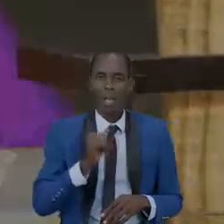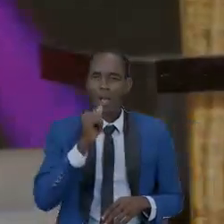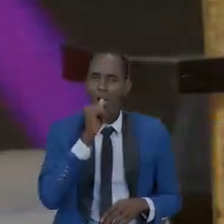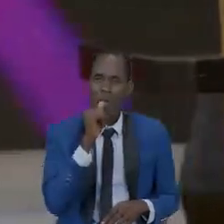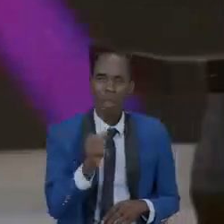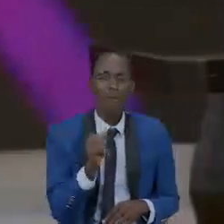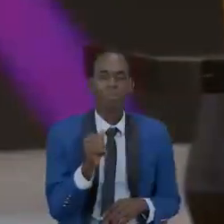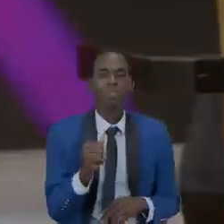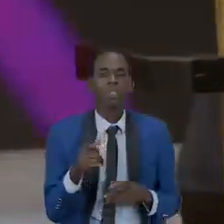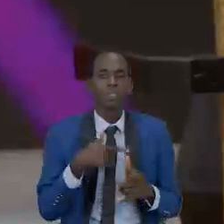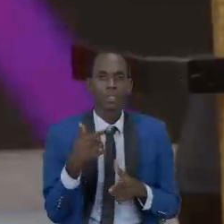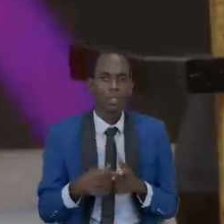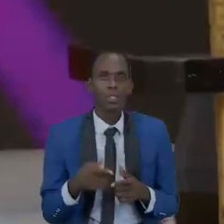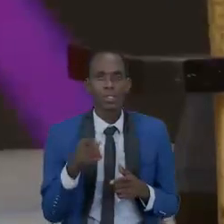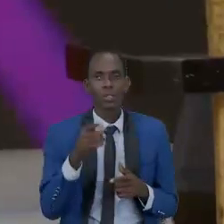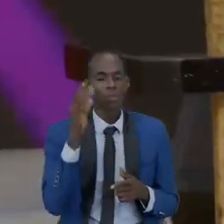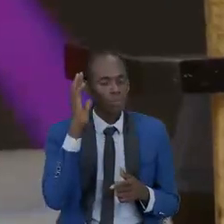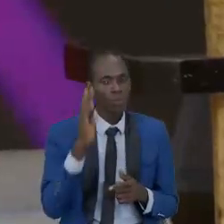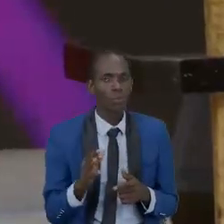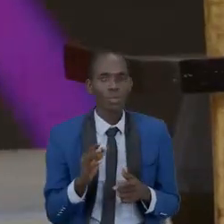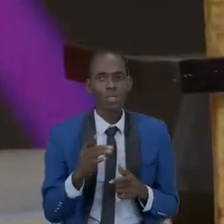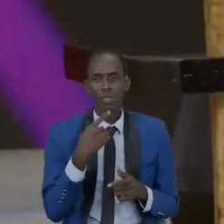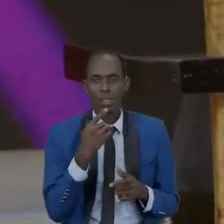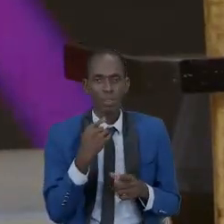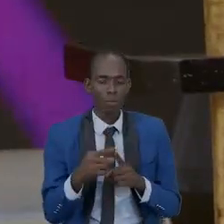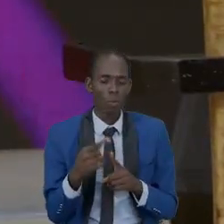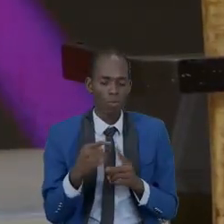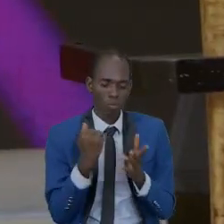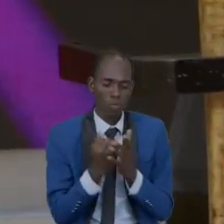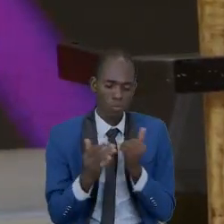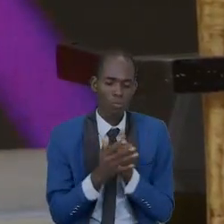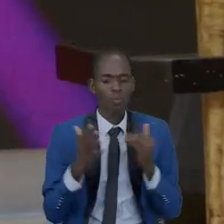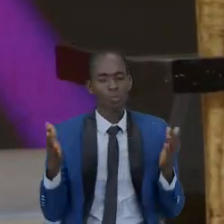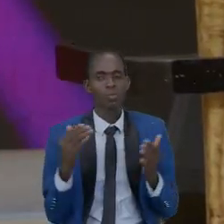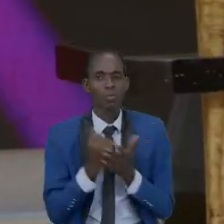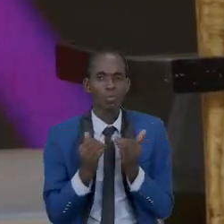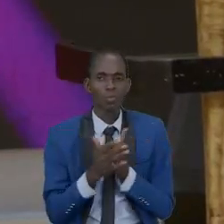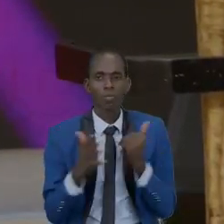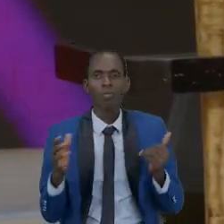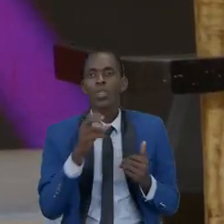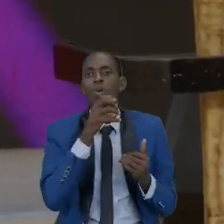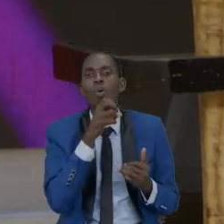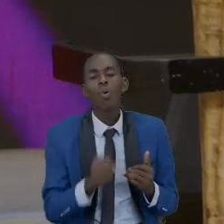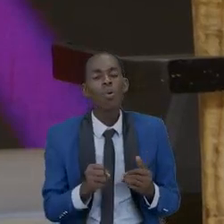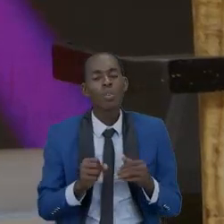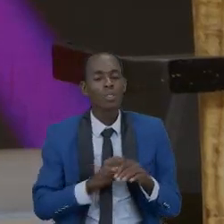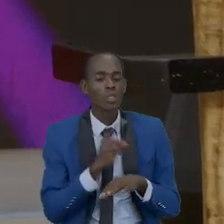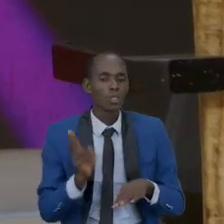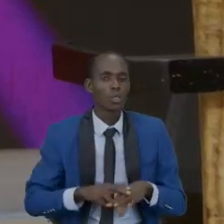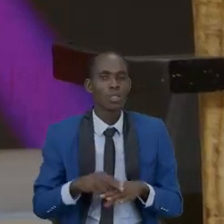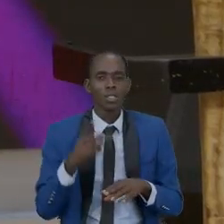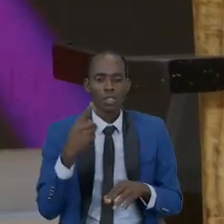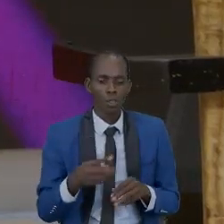am. Then you emphasize the crucified. Crucified, crucified, old nature, crucified, the way I used